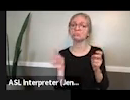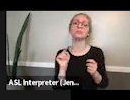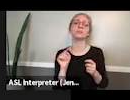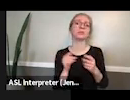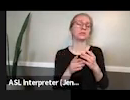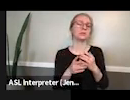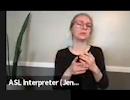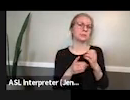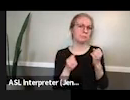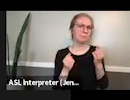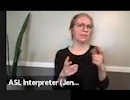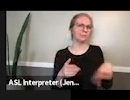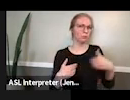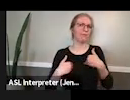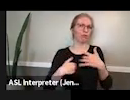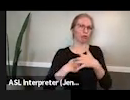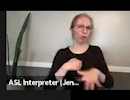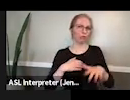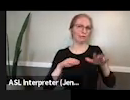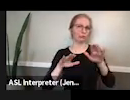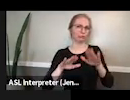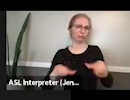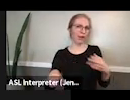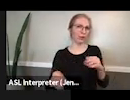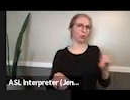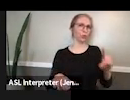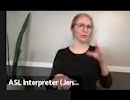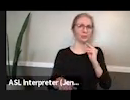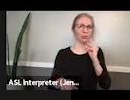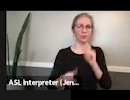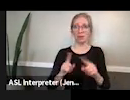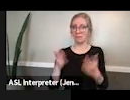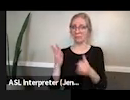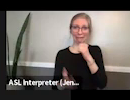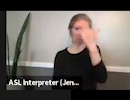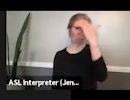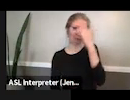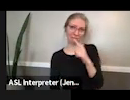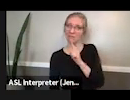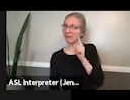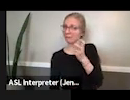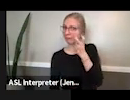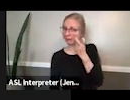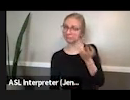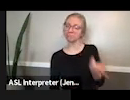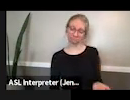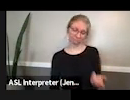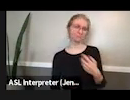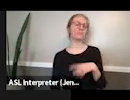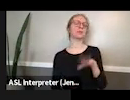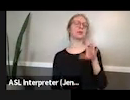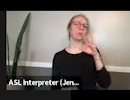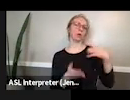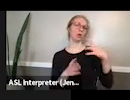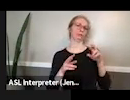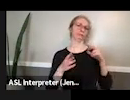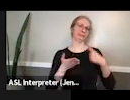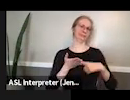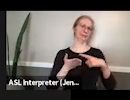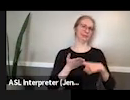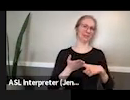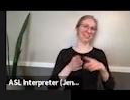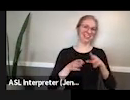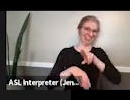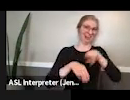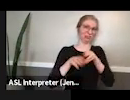early childhood experience, but maybe you're not aware of deafblindness, so you might not know that. We'll look at the national stats and the Indiana stats.